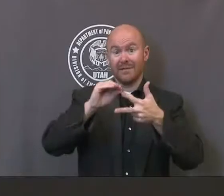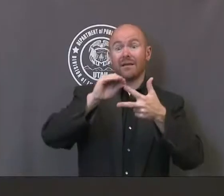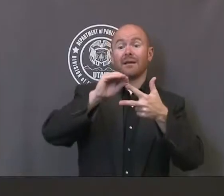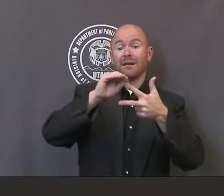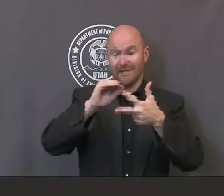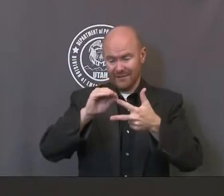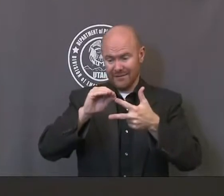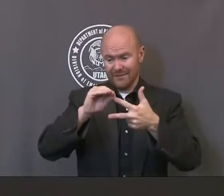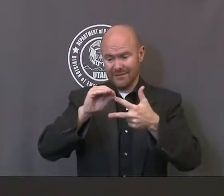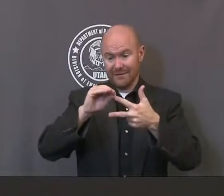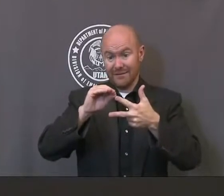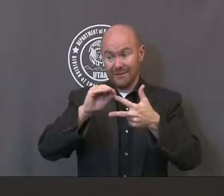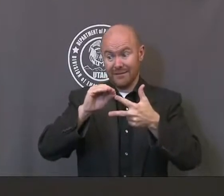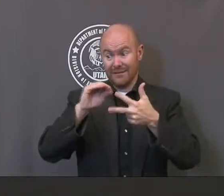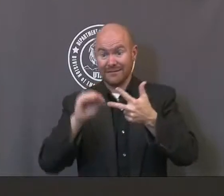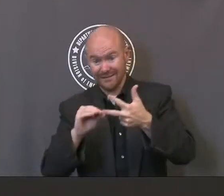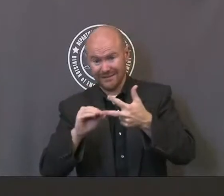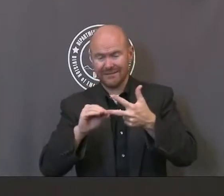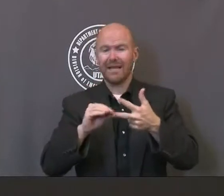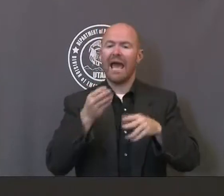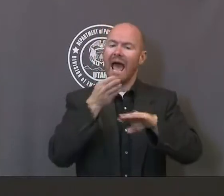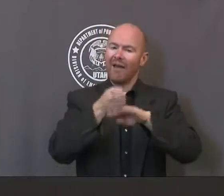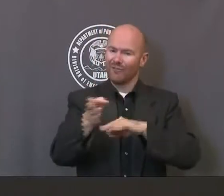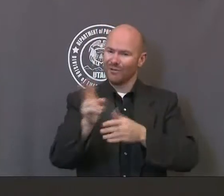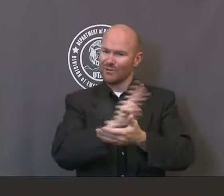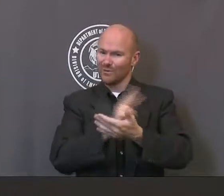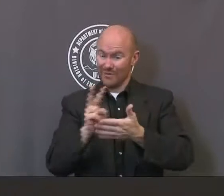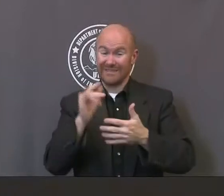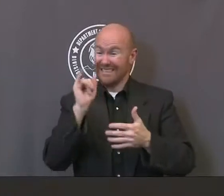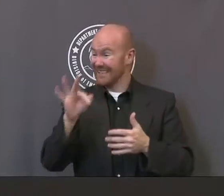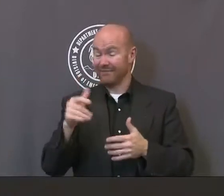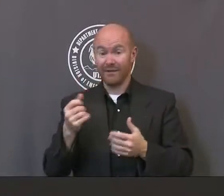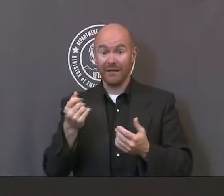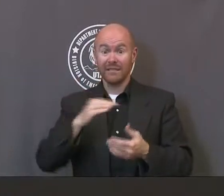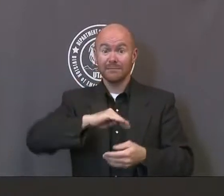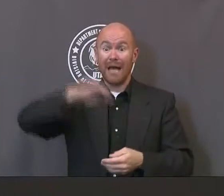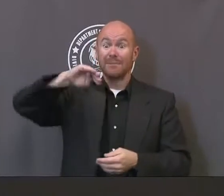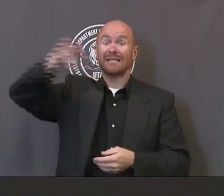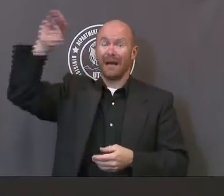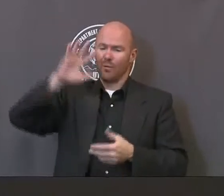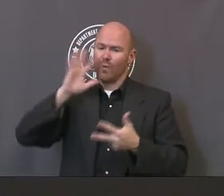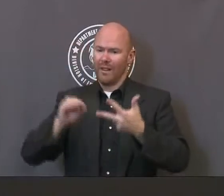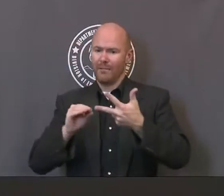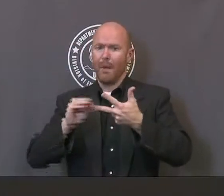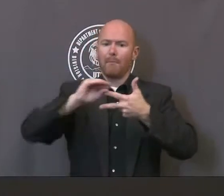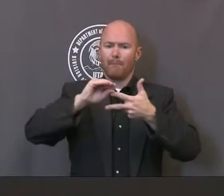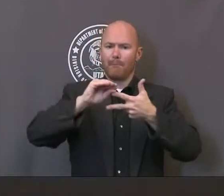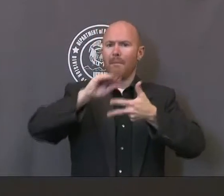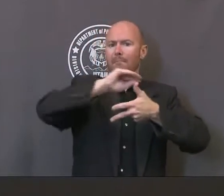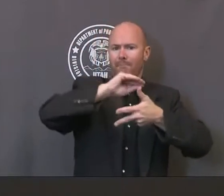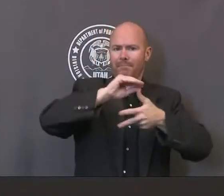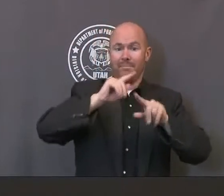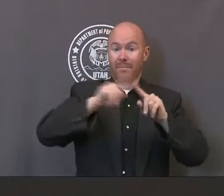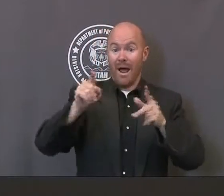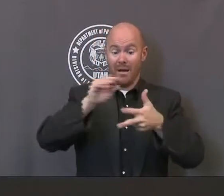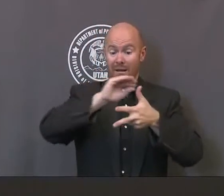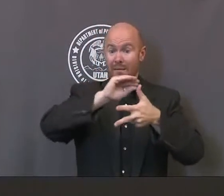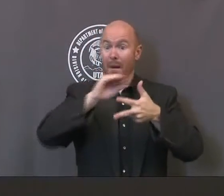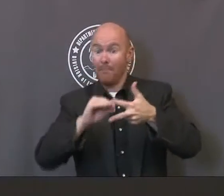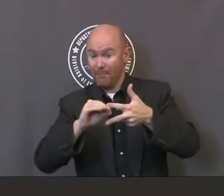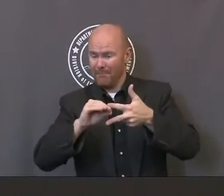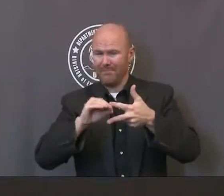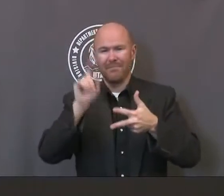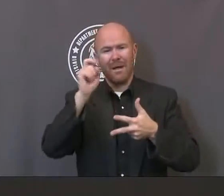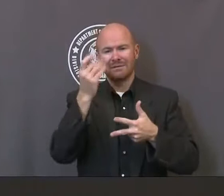spending a minimum of 14 days in that higher level. The coronavirus.utah.gov website, it's going to be updated